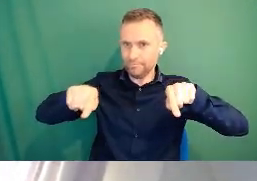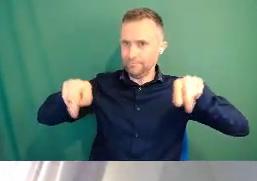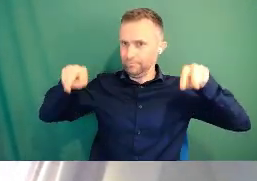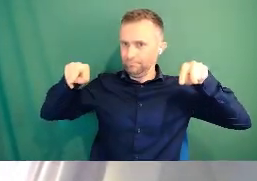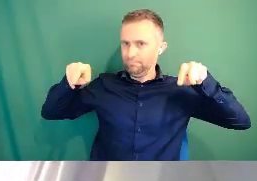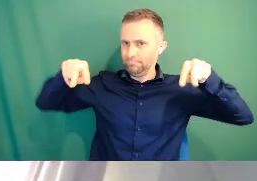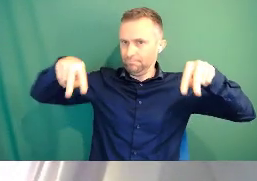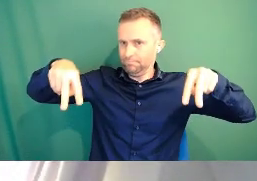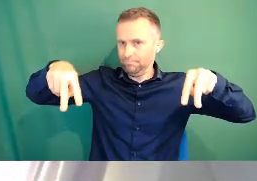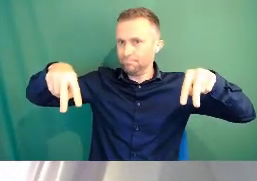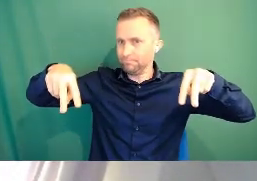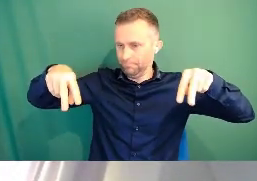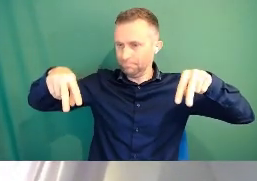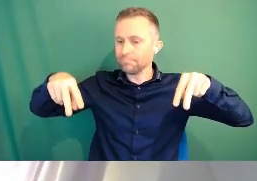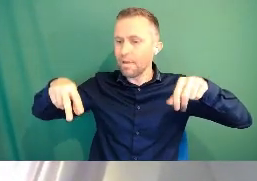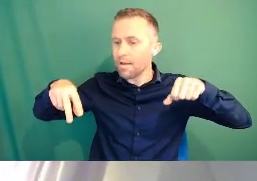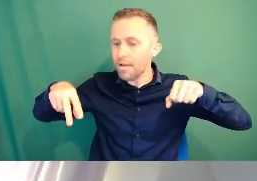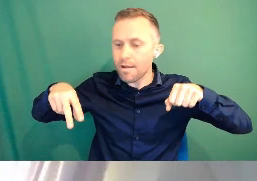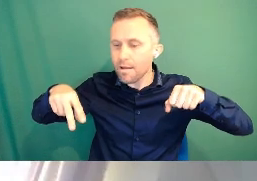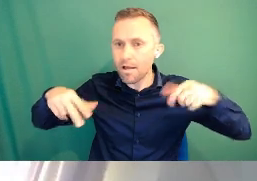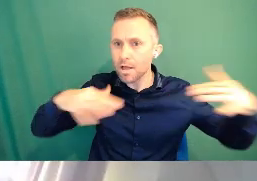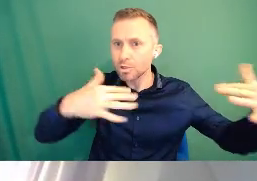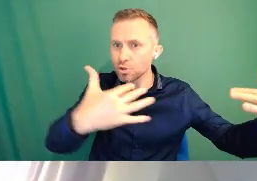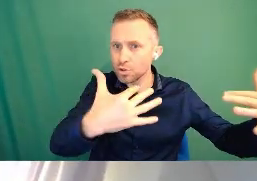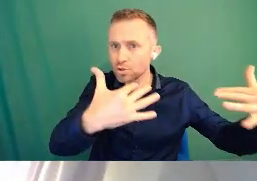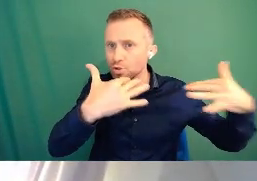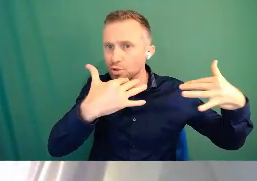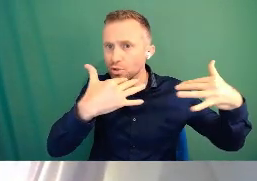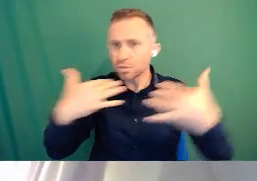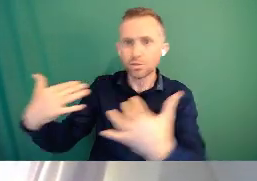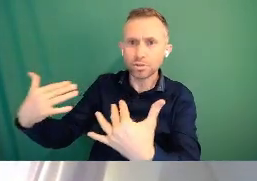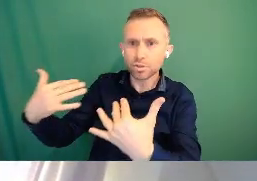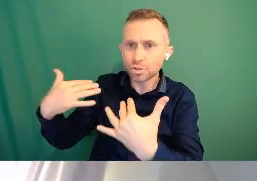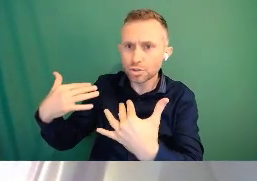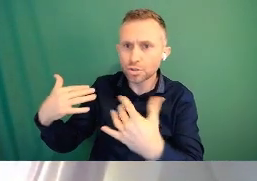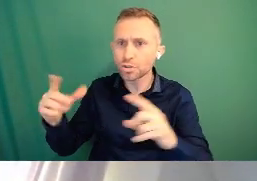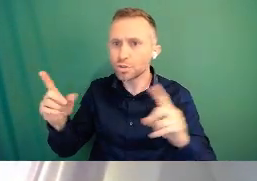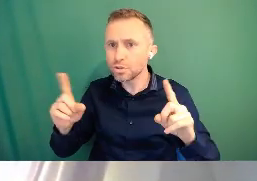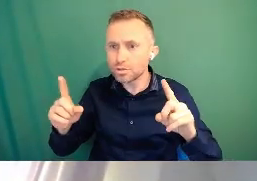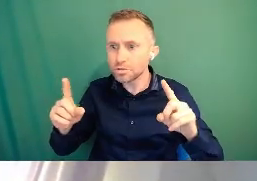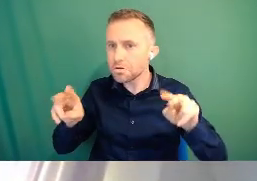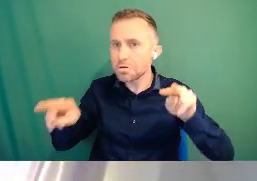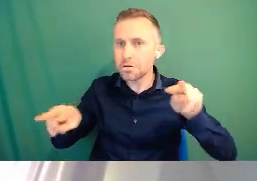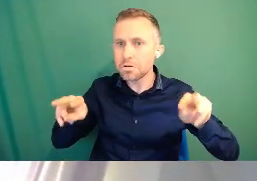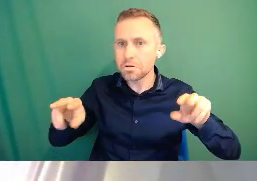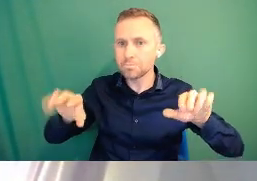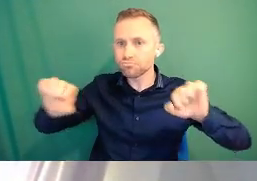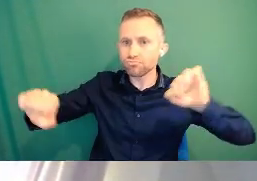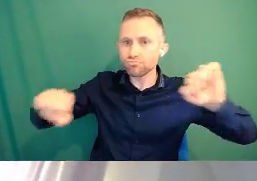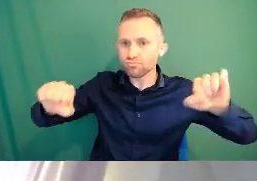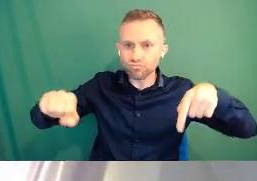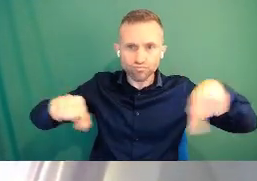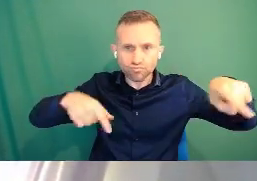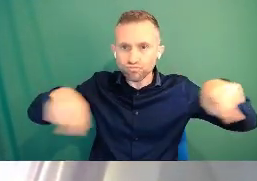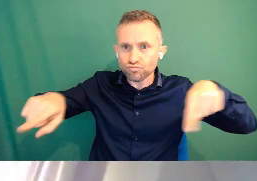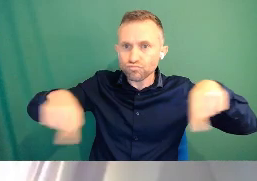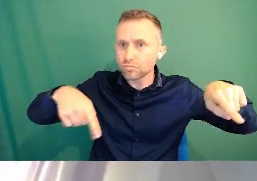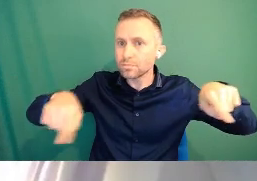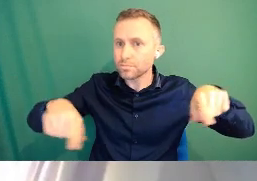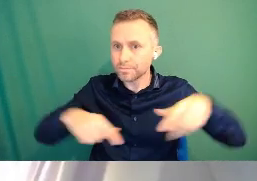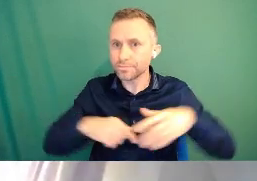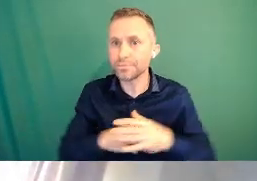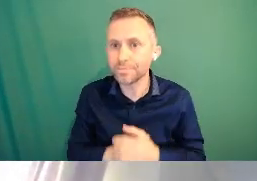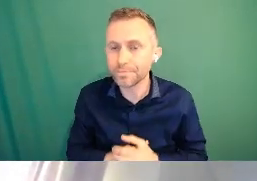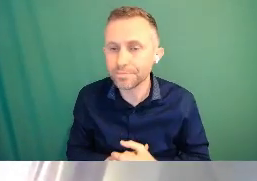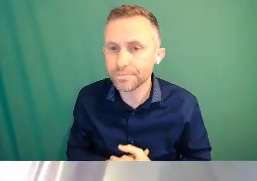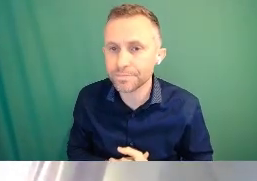Cardiff. The castle completely oversees the whole of the lands of Cardiff, being situated on top of a hill. So it would have been a really good vantage